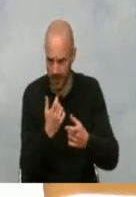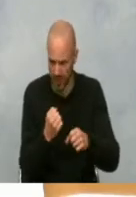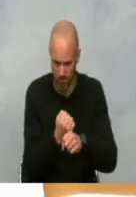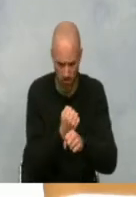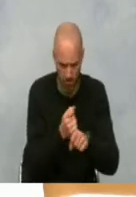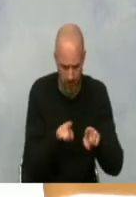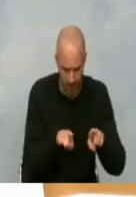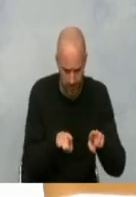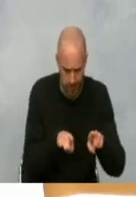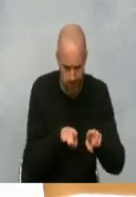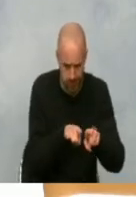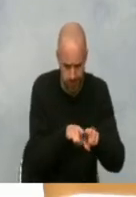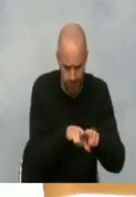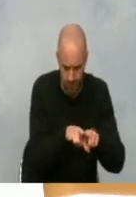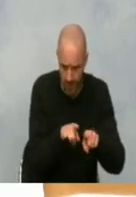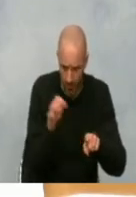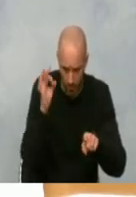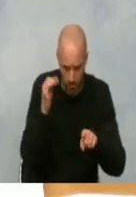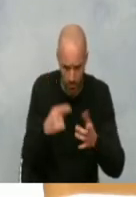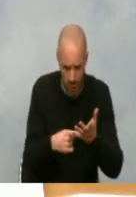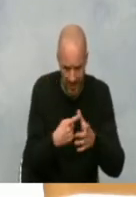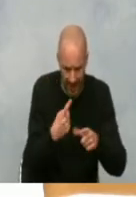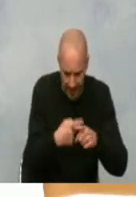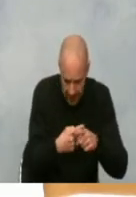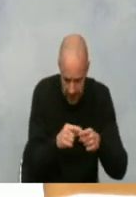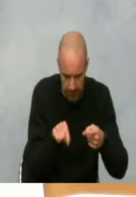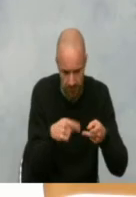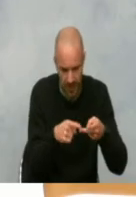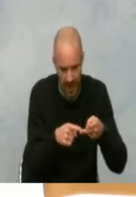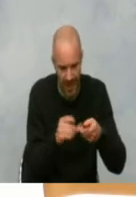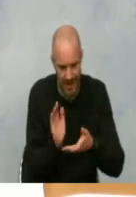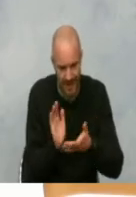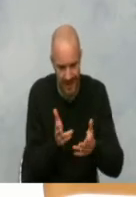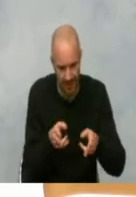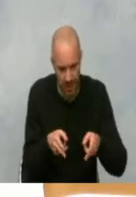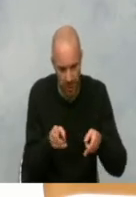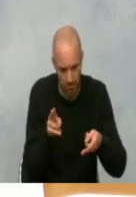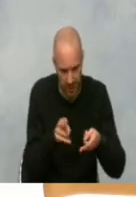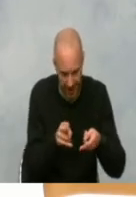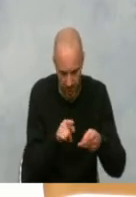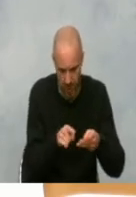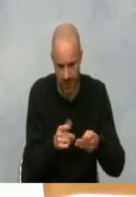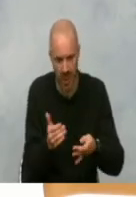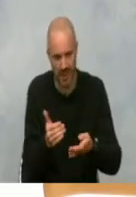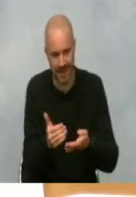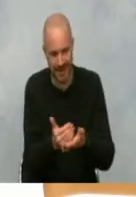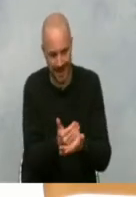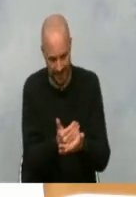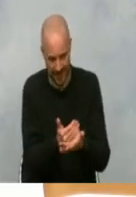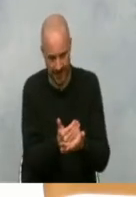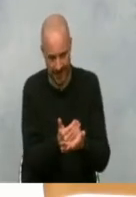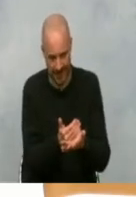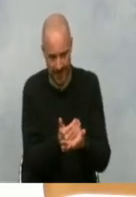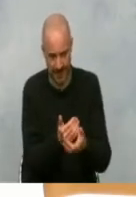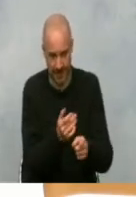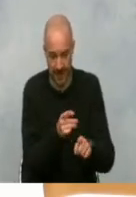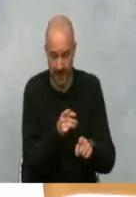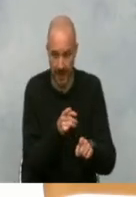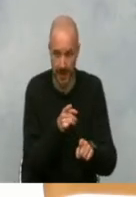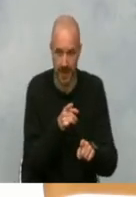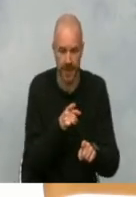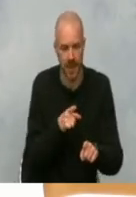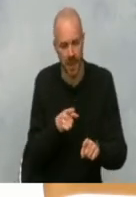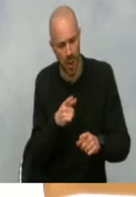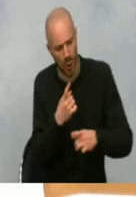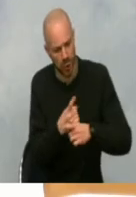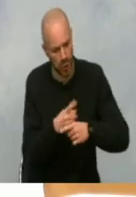Council tax, service concessions, and savings, right? And within savings, we've talked about the review activity and we've talked about